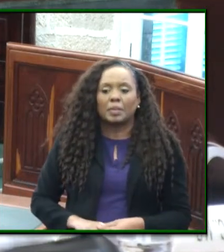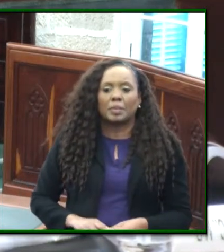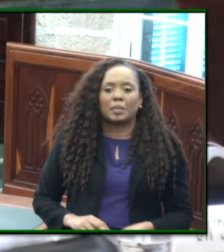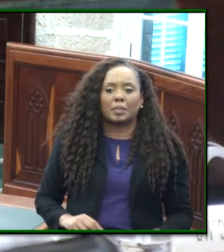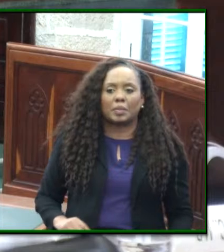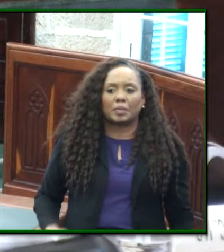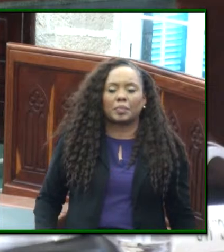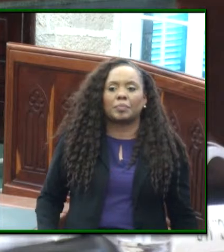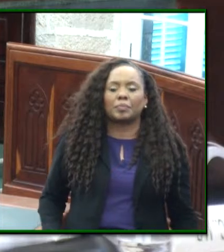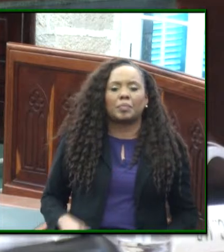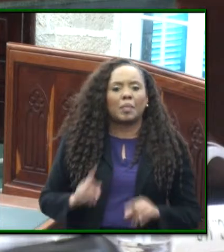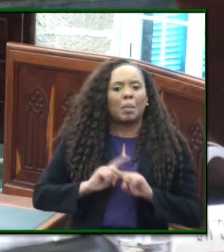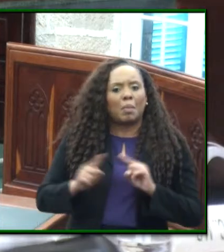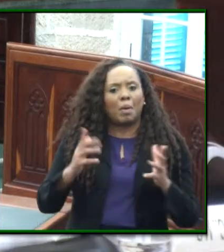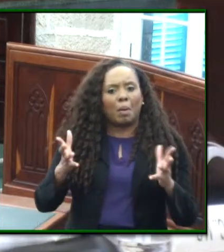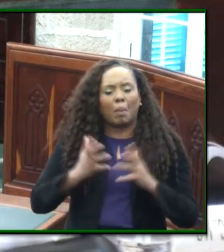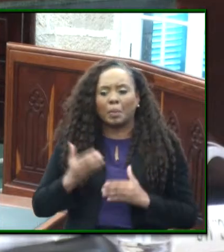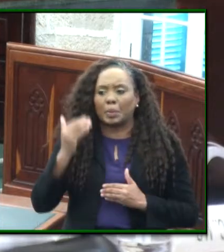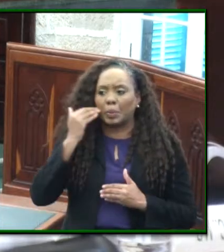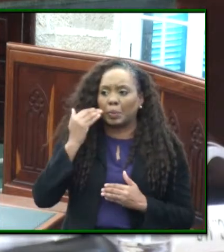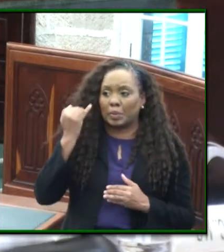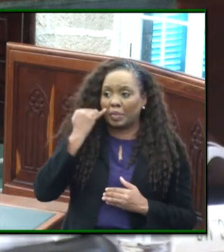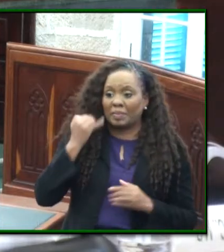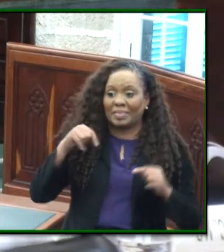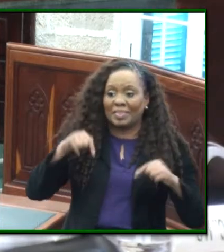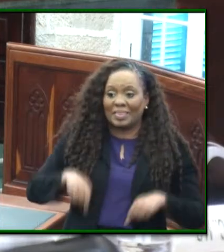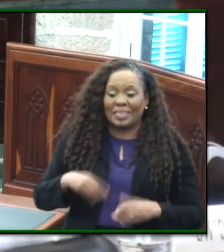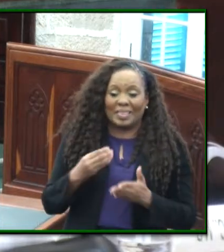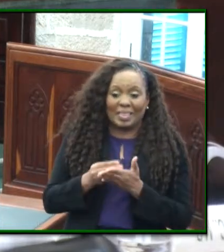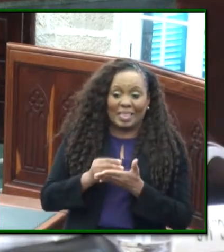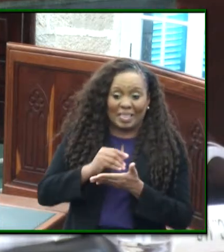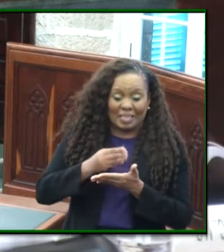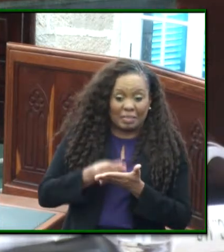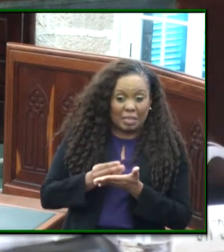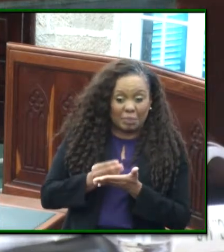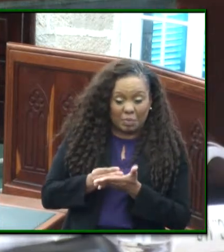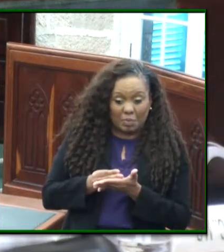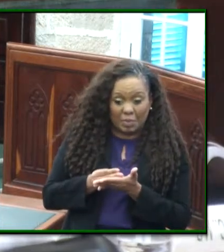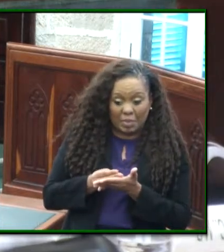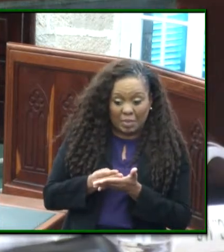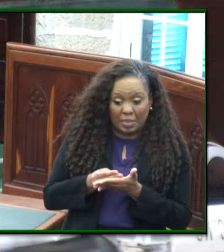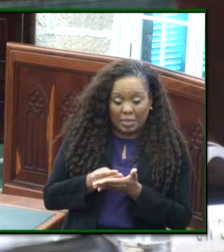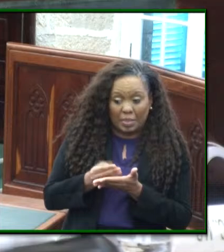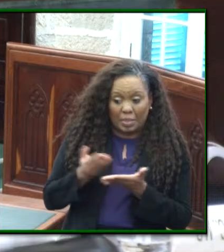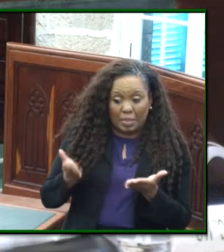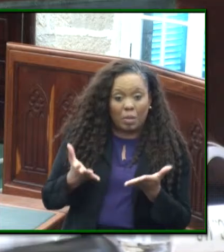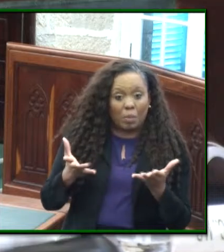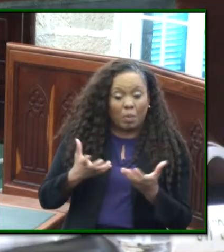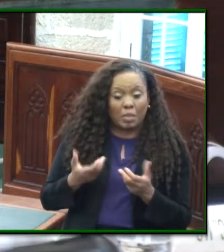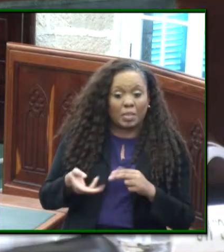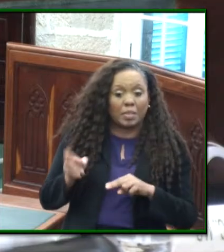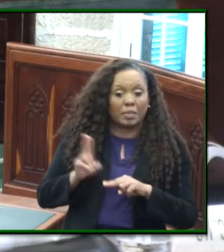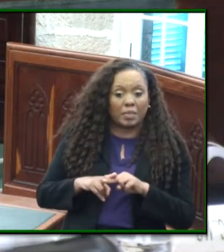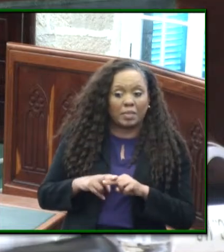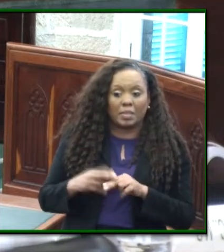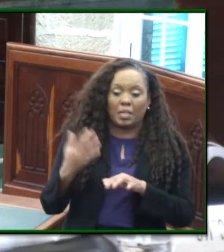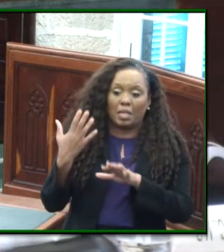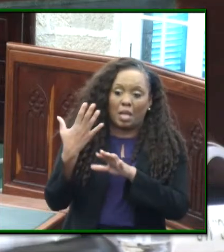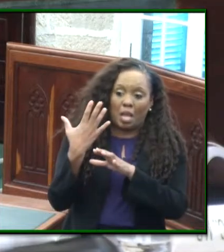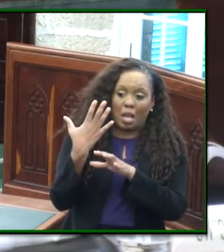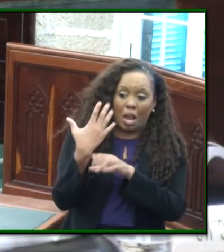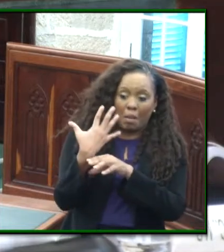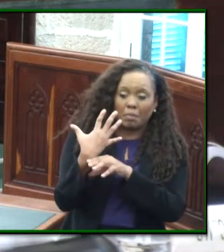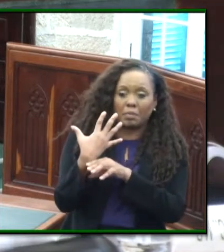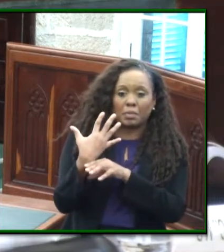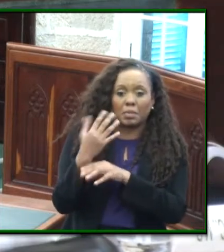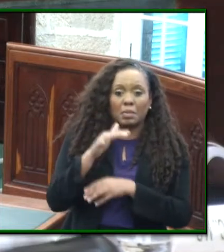these estimates are seeking as well to increase the number of cameras and surveillance mechanisms